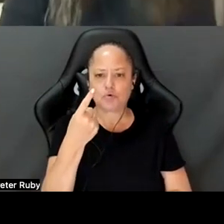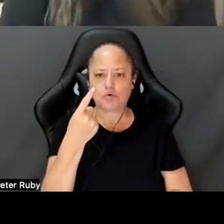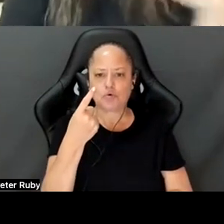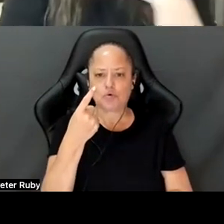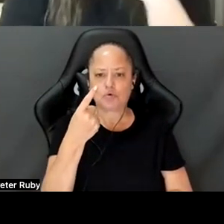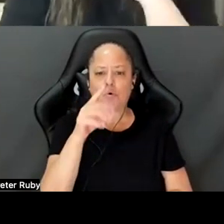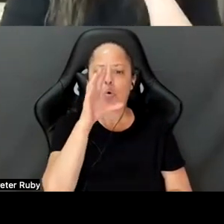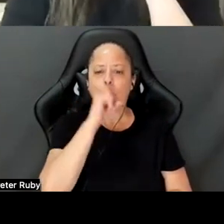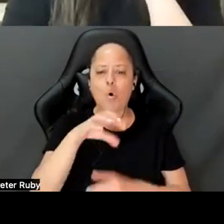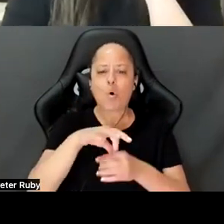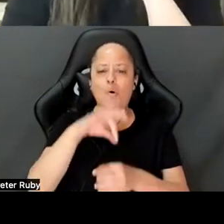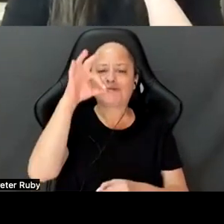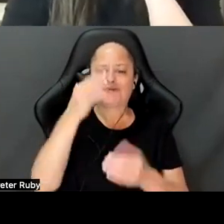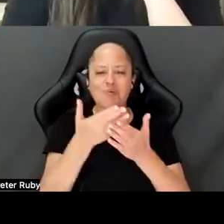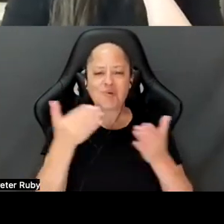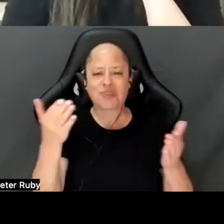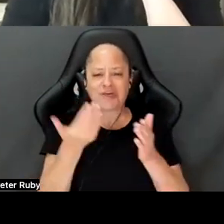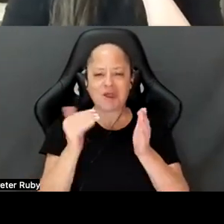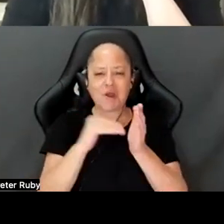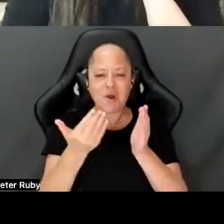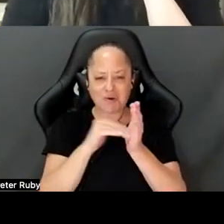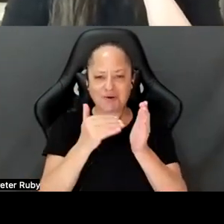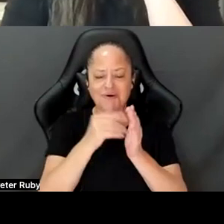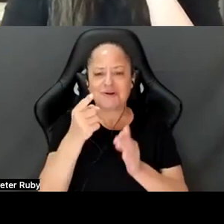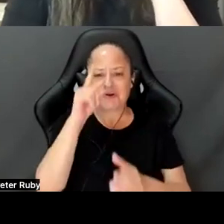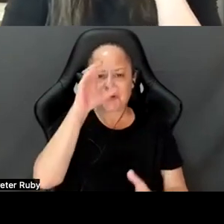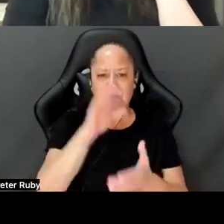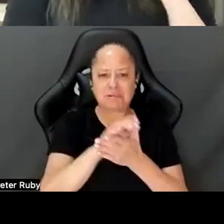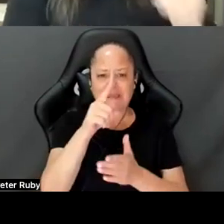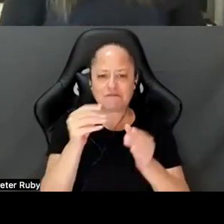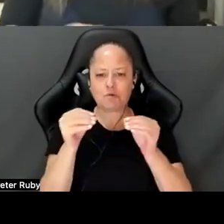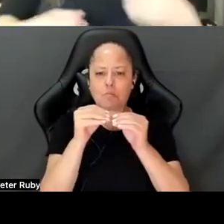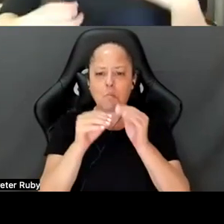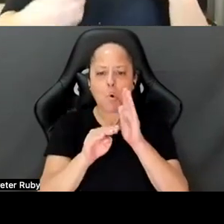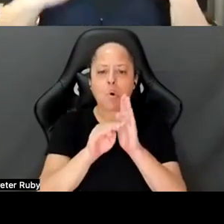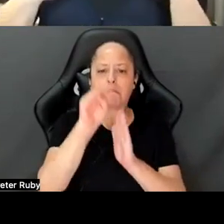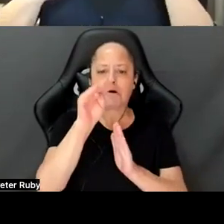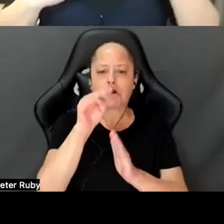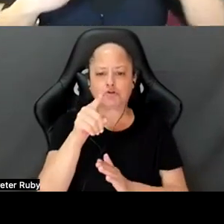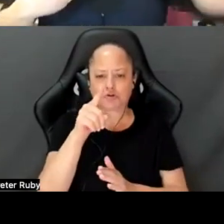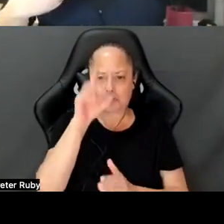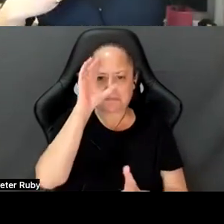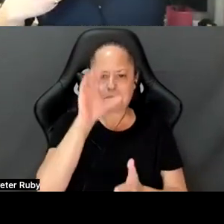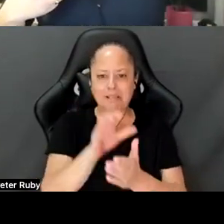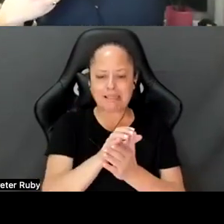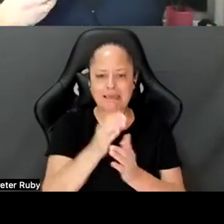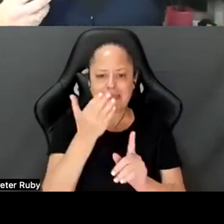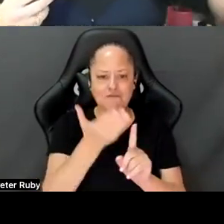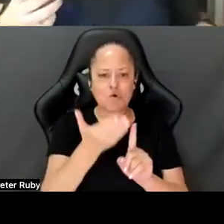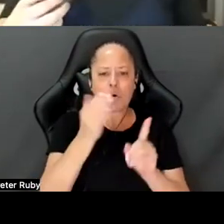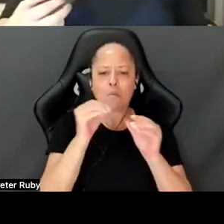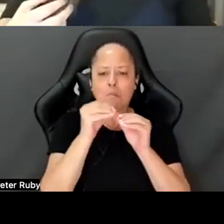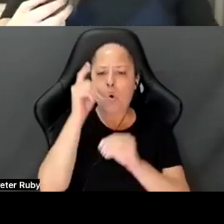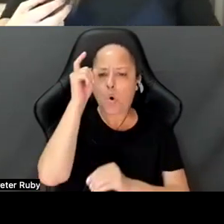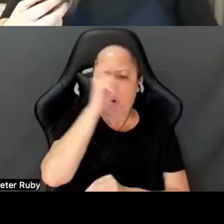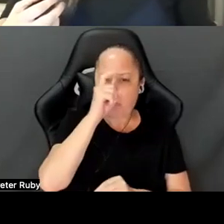soul thing so many times, that you do believe that you're more mature. You do believe that you are wiser than you